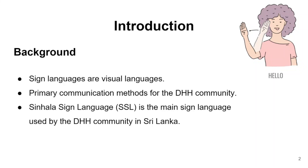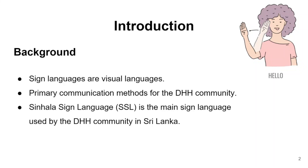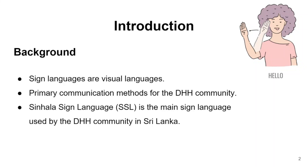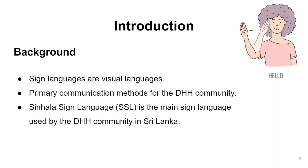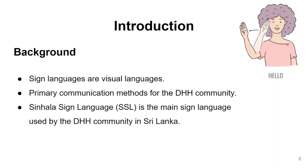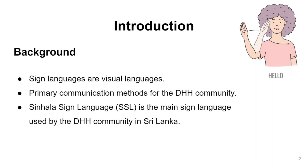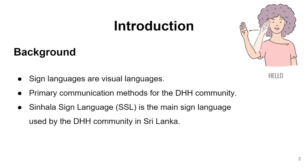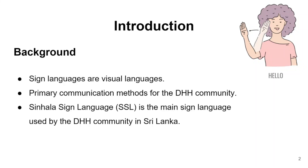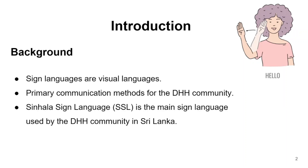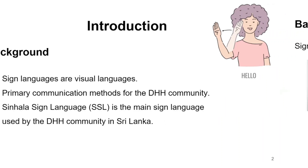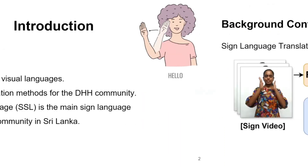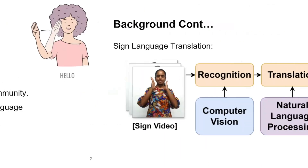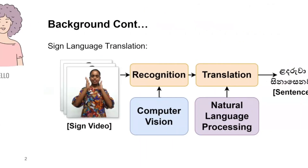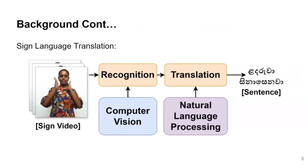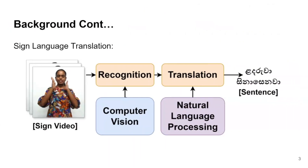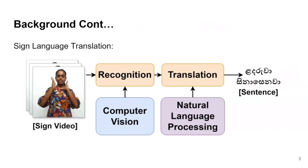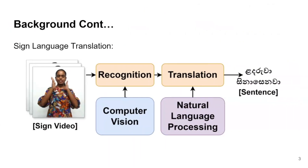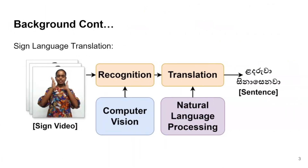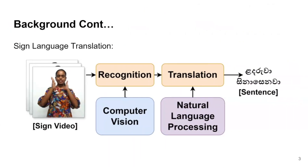Lanka.